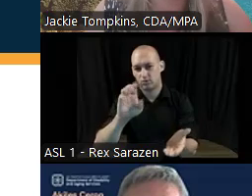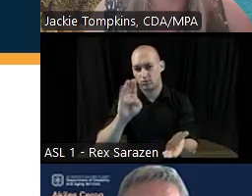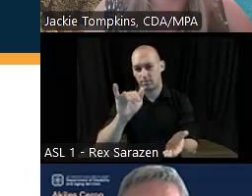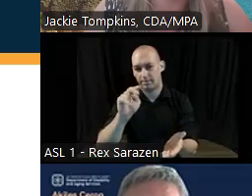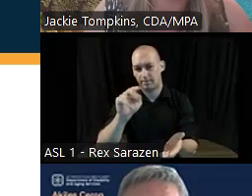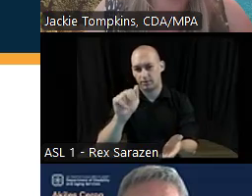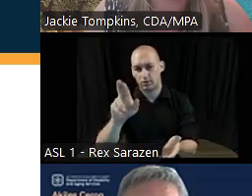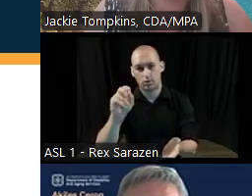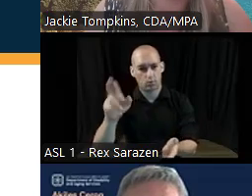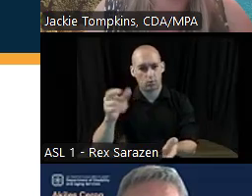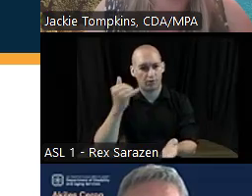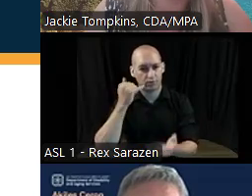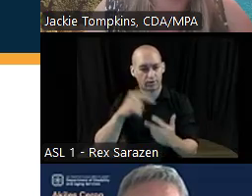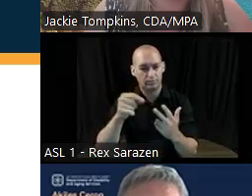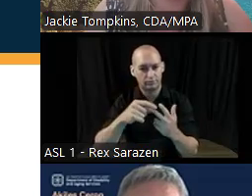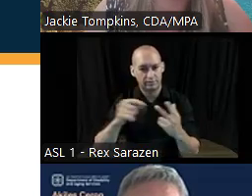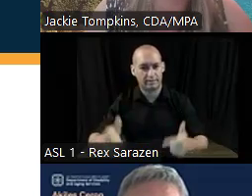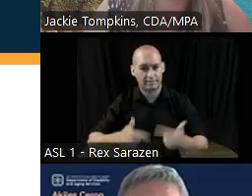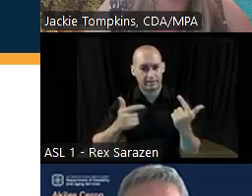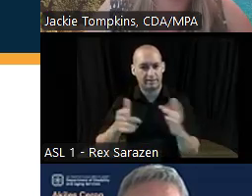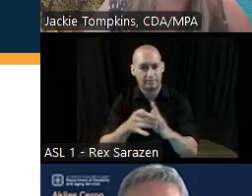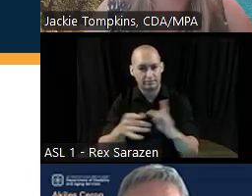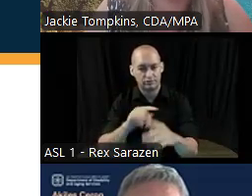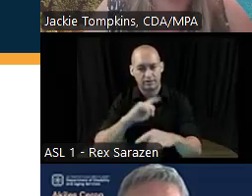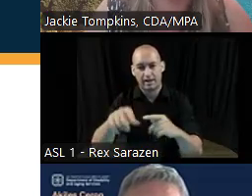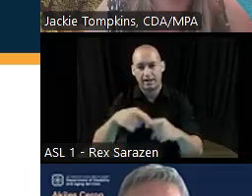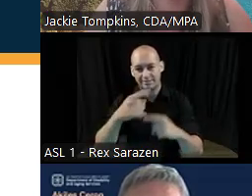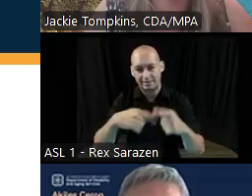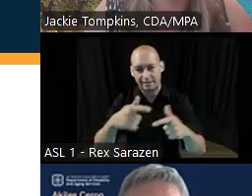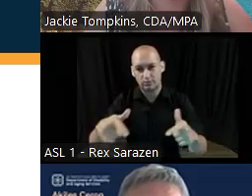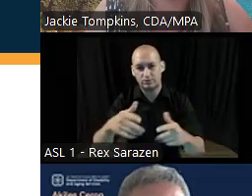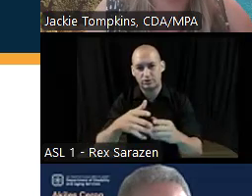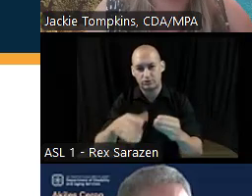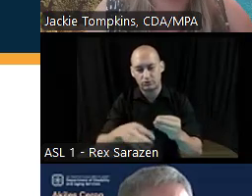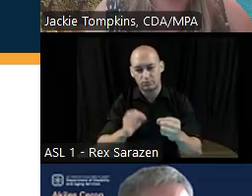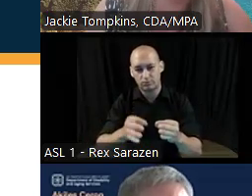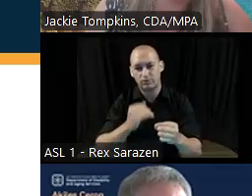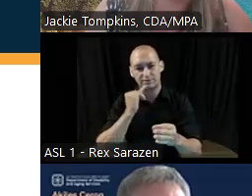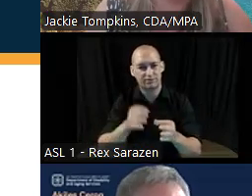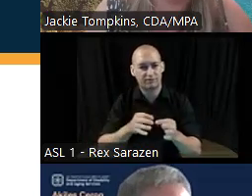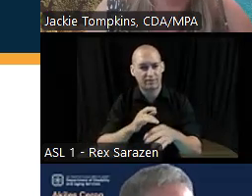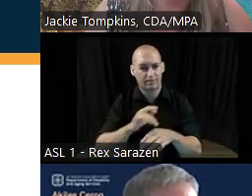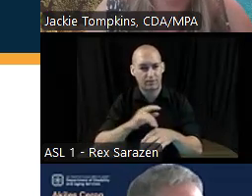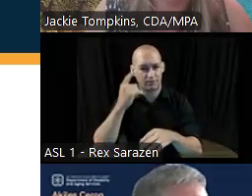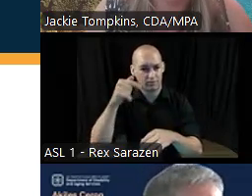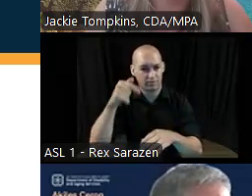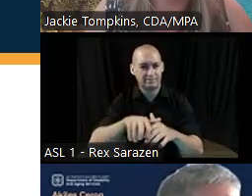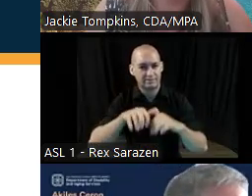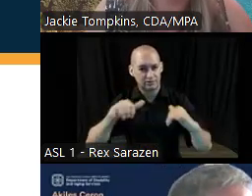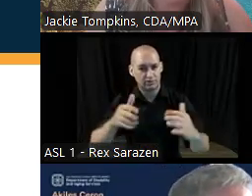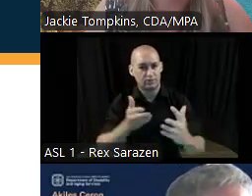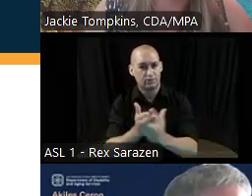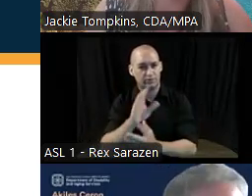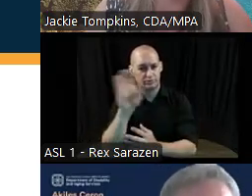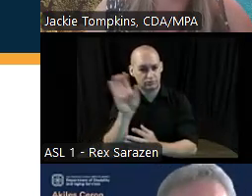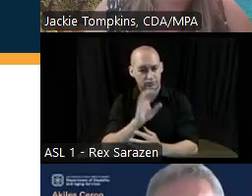option. Live captioning and American Sign Language interpreting is available for this session via Zoom. We